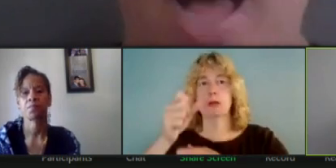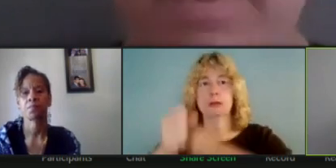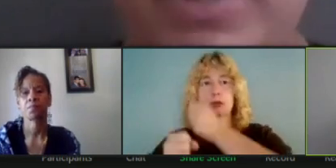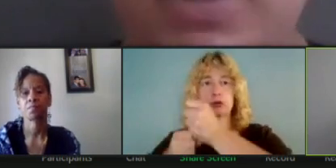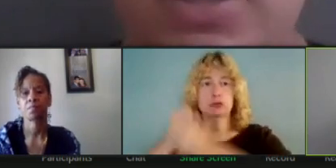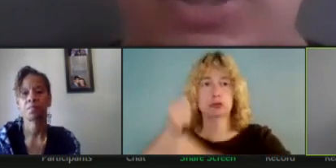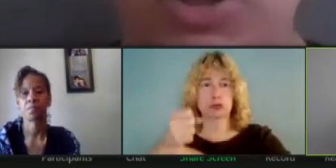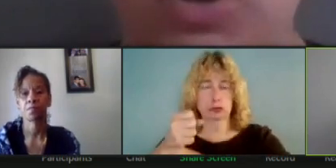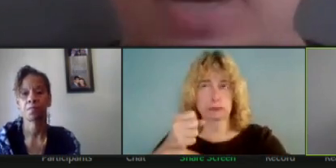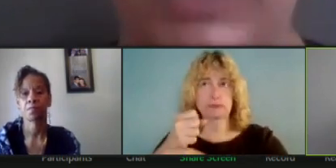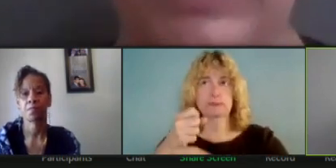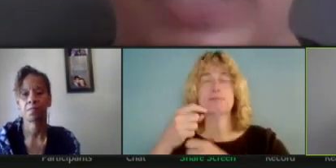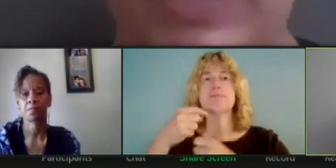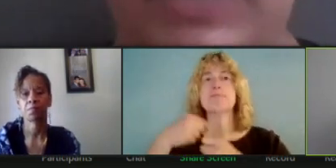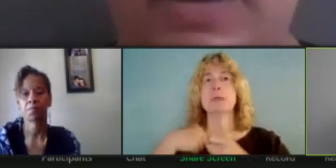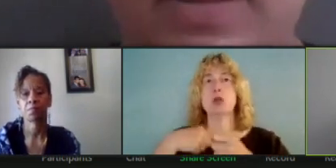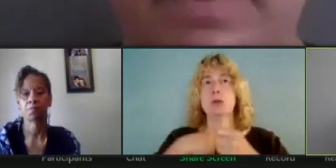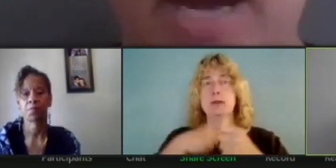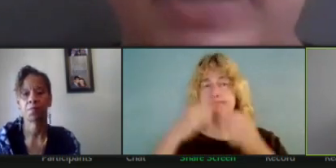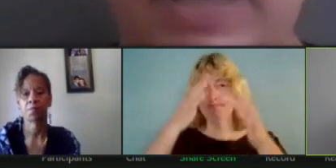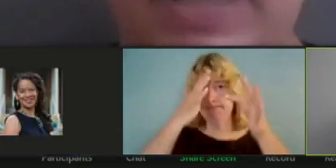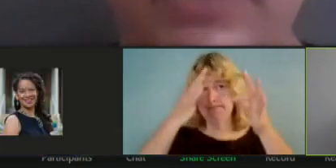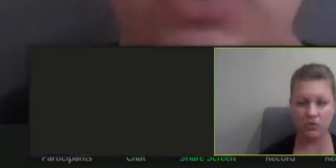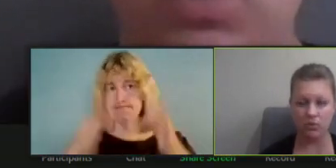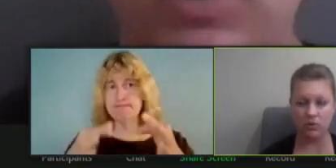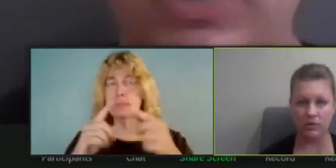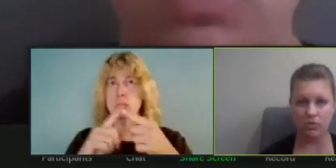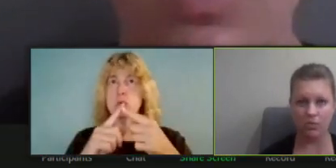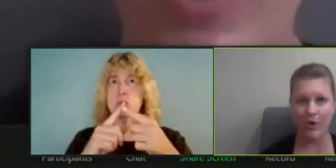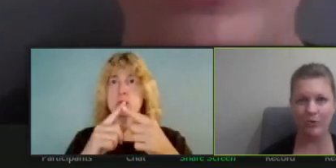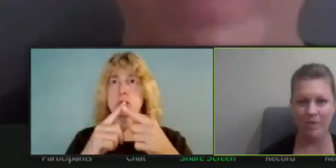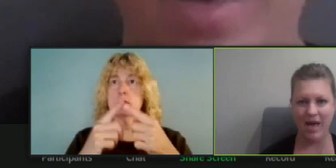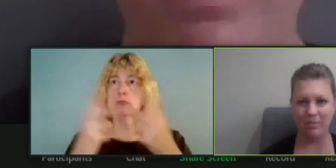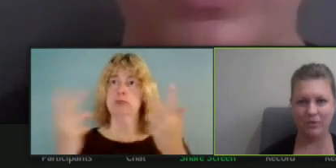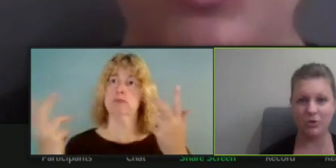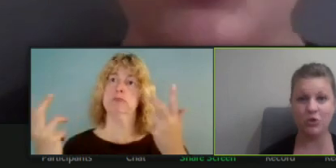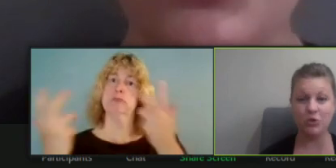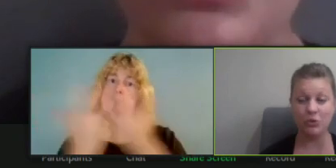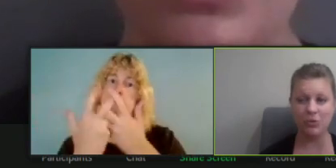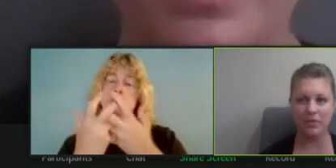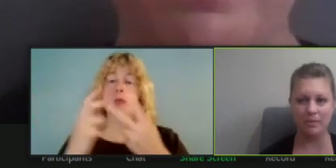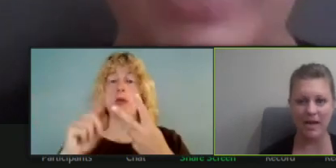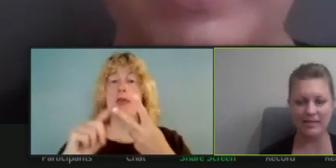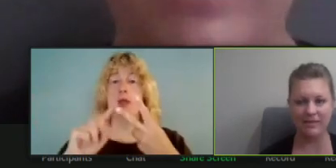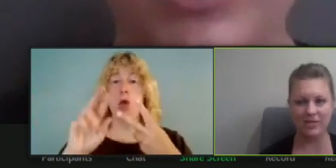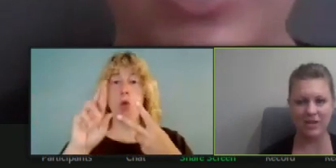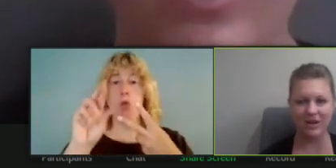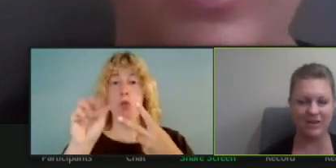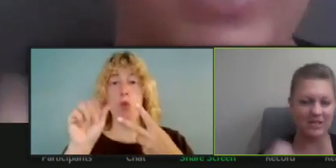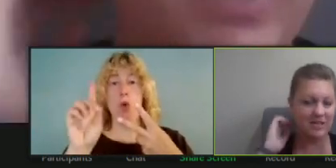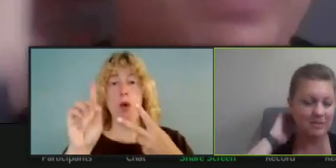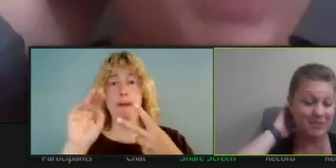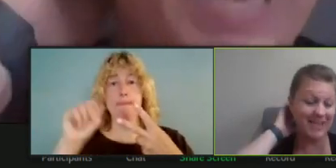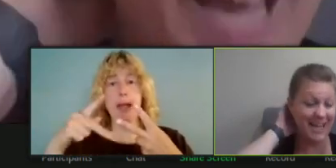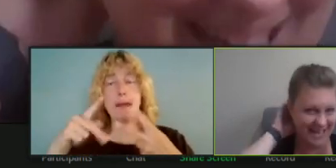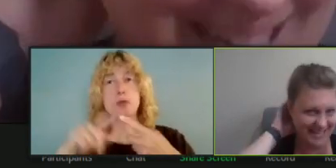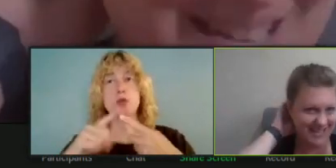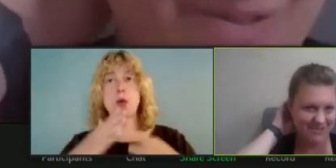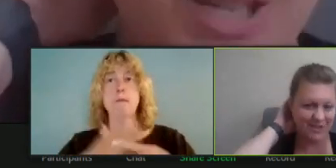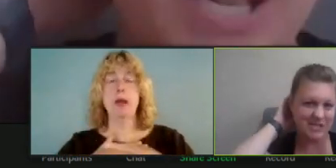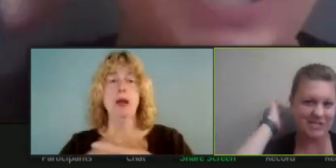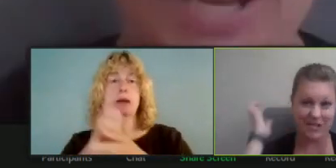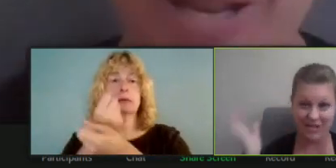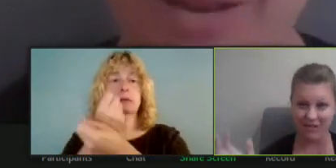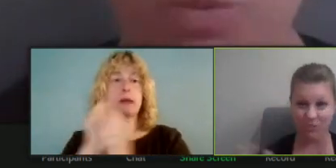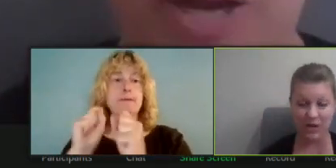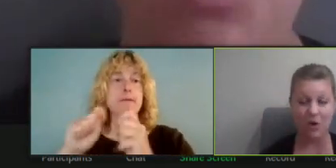We opted to align the My Safe Schools roadmap to the My Safe Start plan,